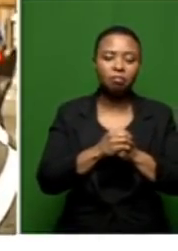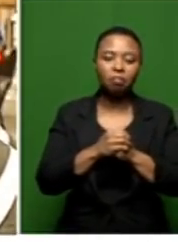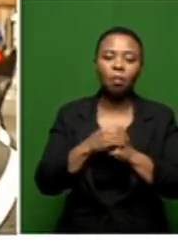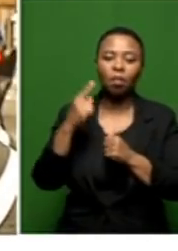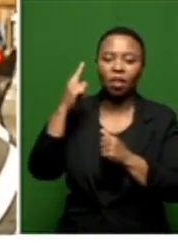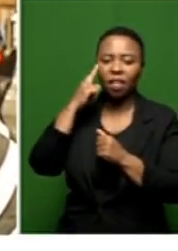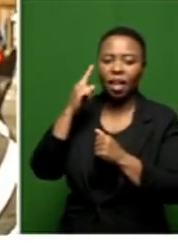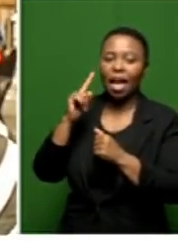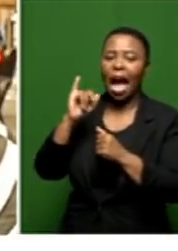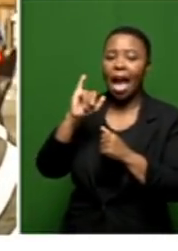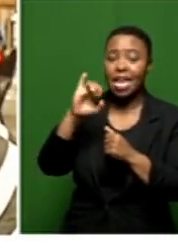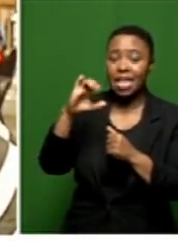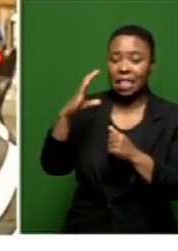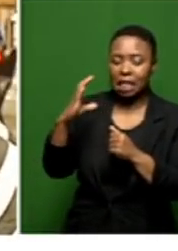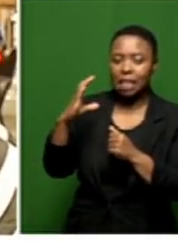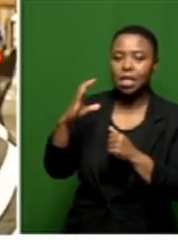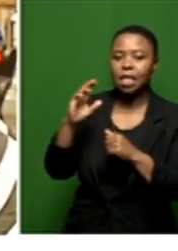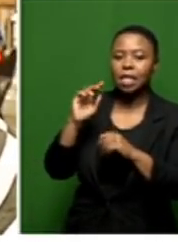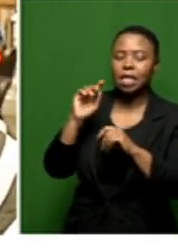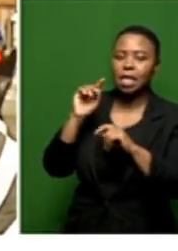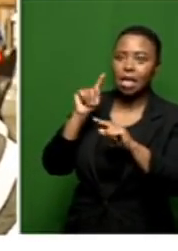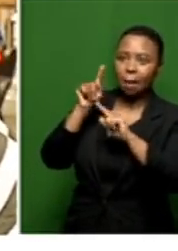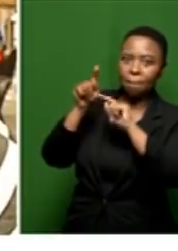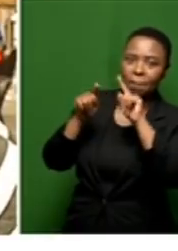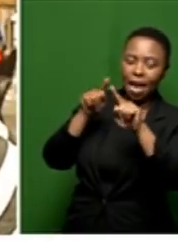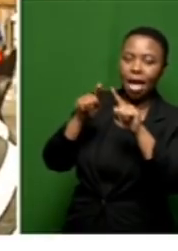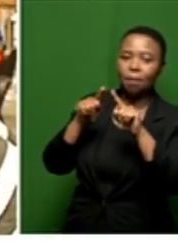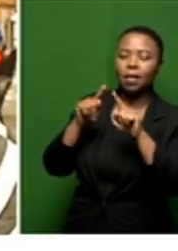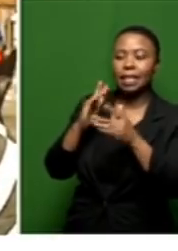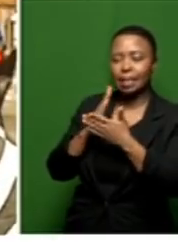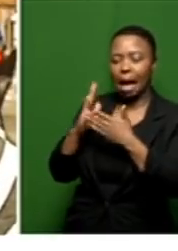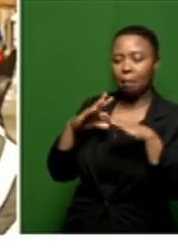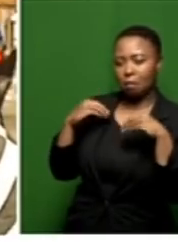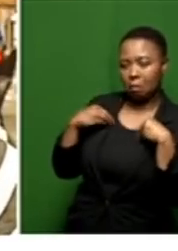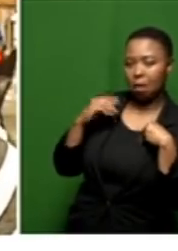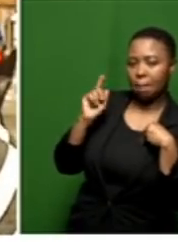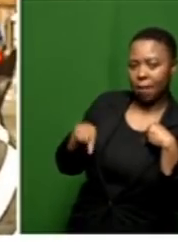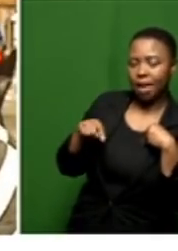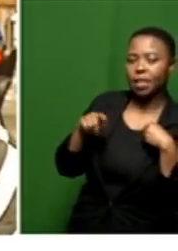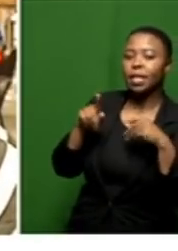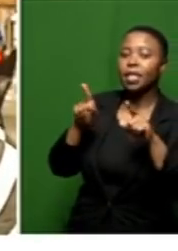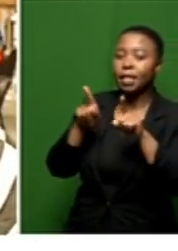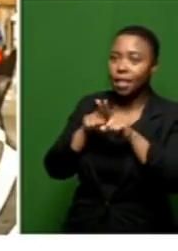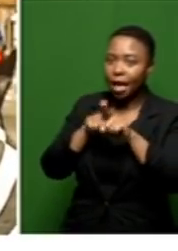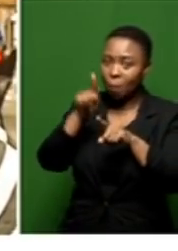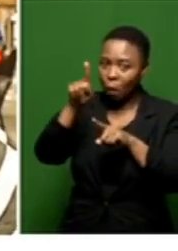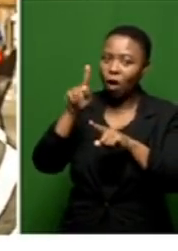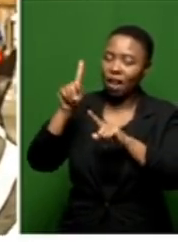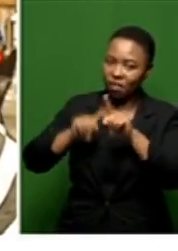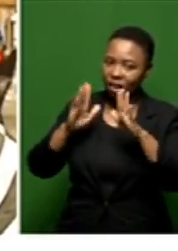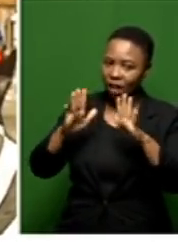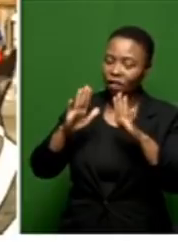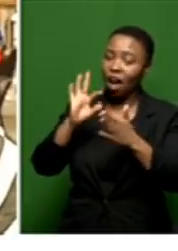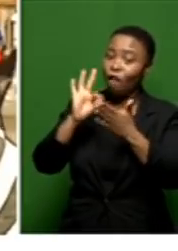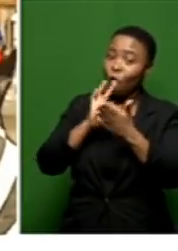that the IEC needs to take because they have failed, I believe, in terms of voter